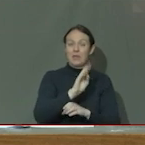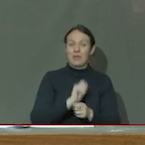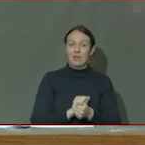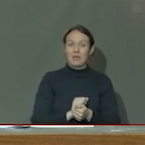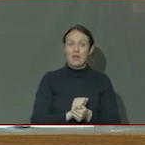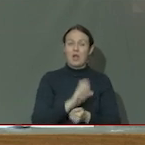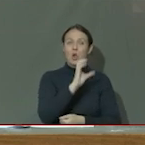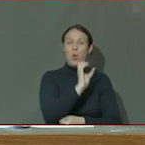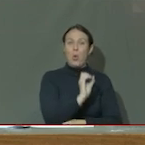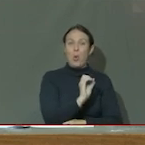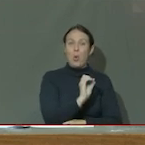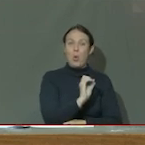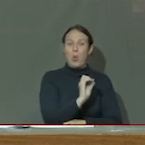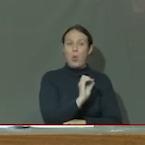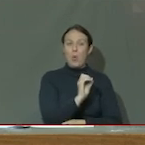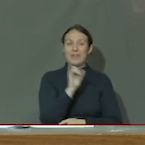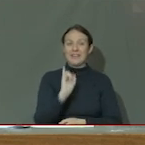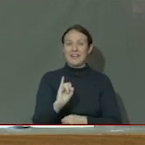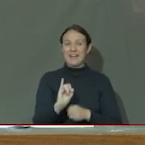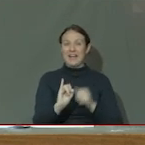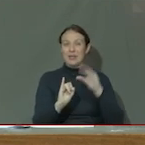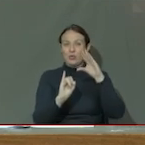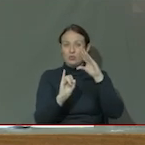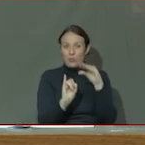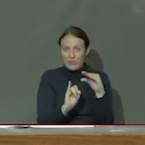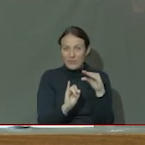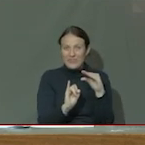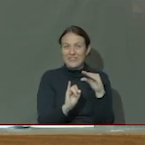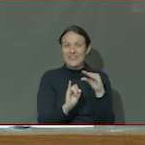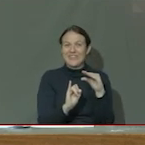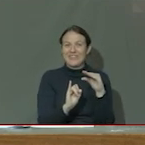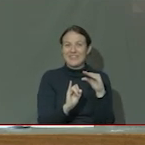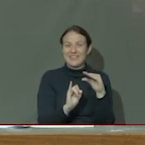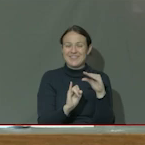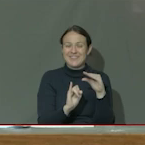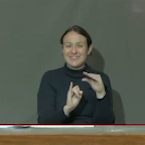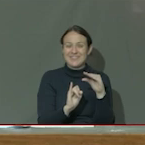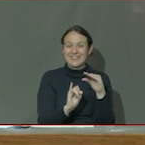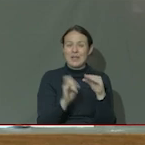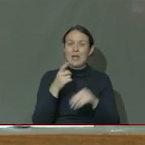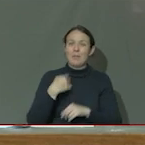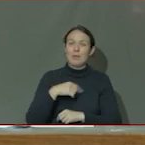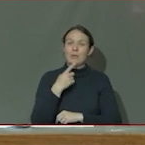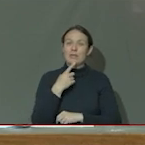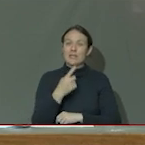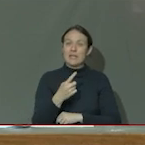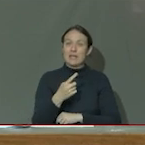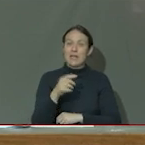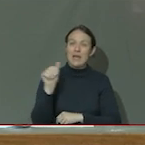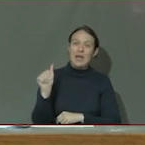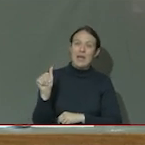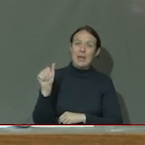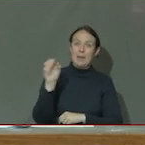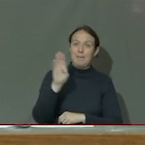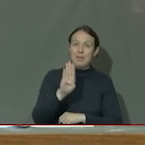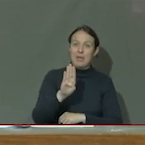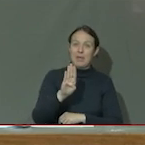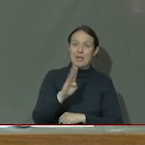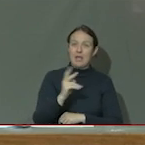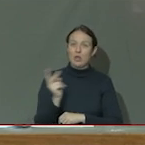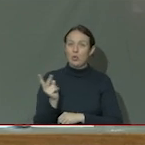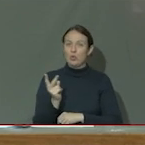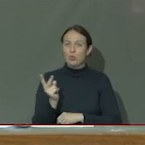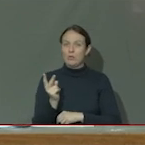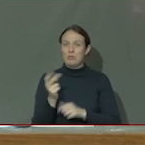for O, an allele that we write with small I. But we said between A and B, there is